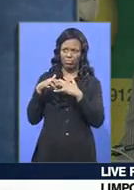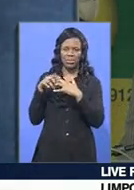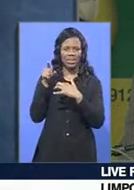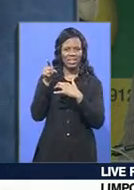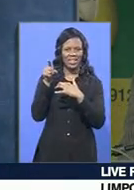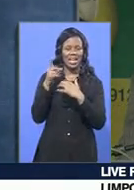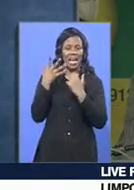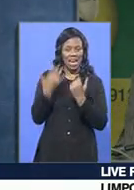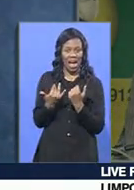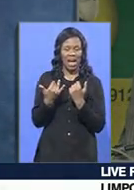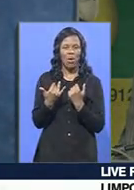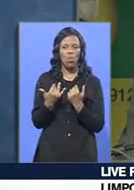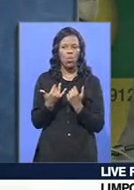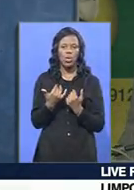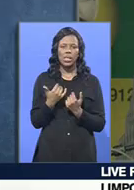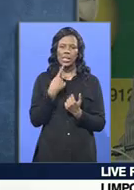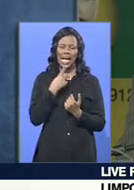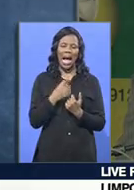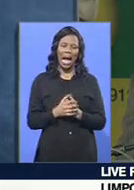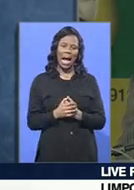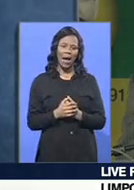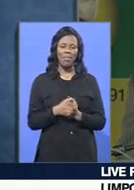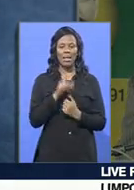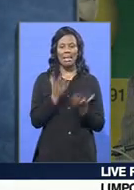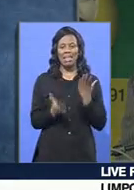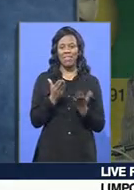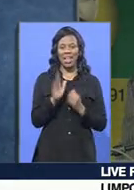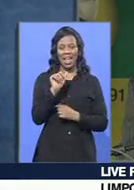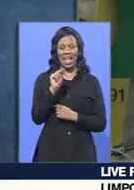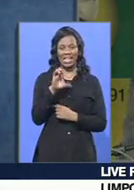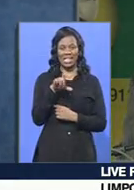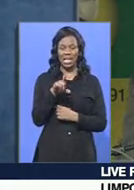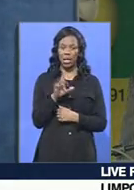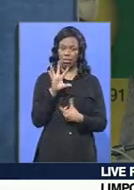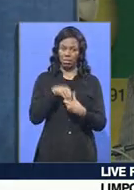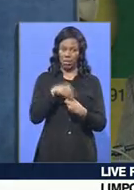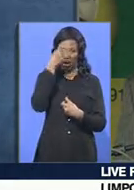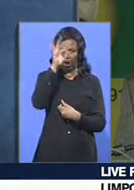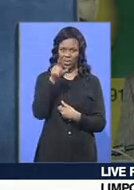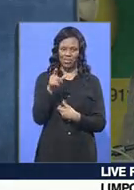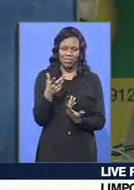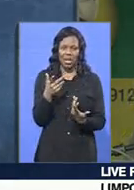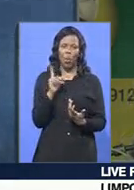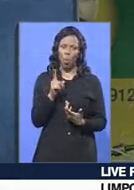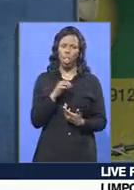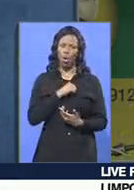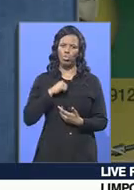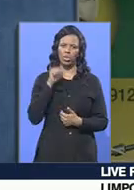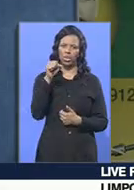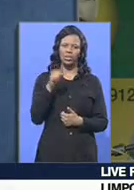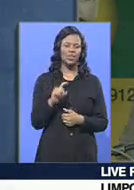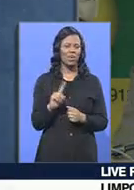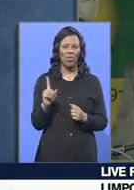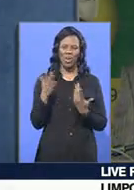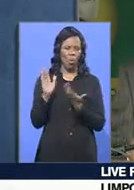the excuse that if the ANC came to government, it would bring communism, had fallen away. So there were many